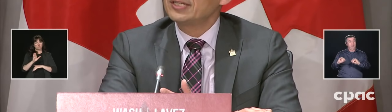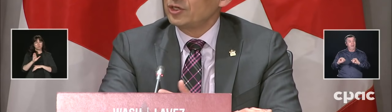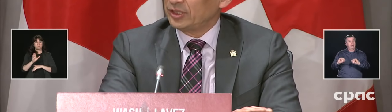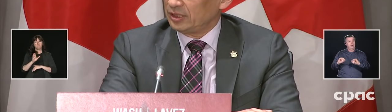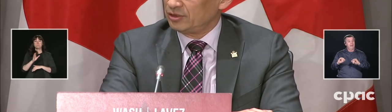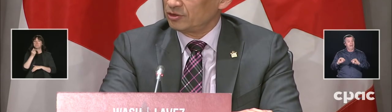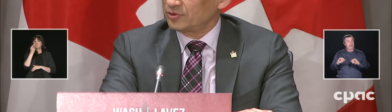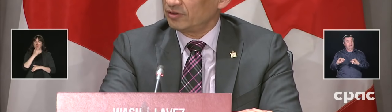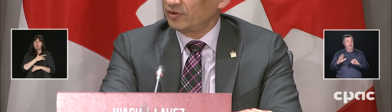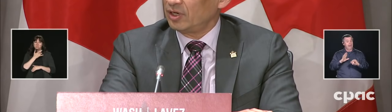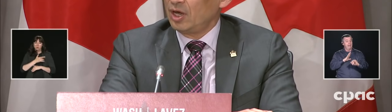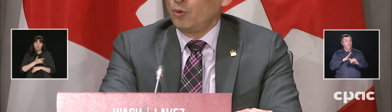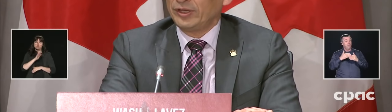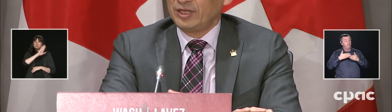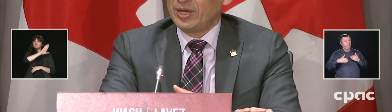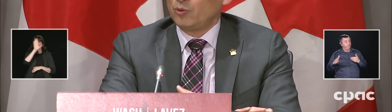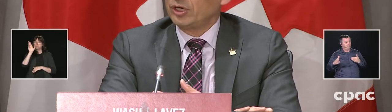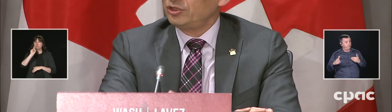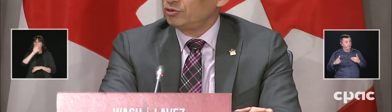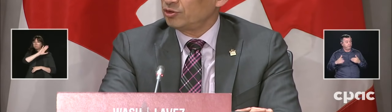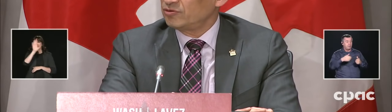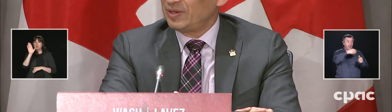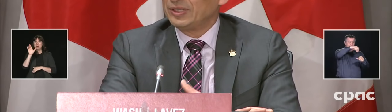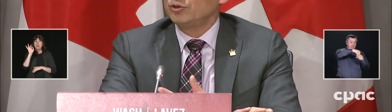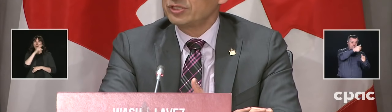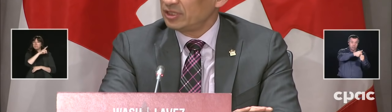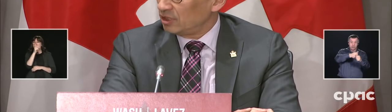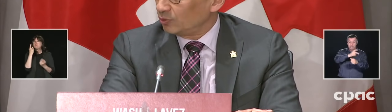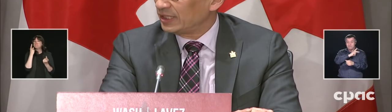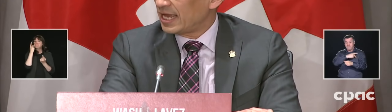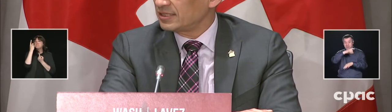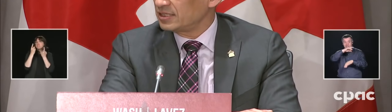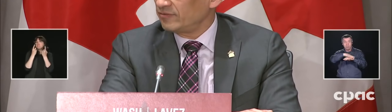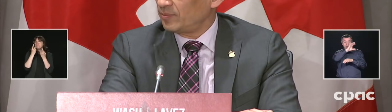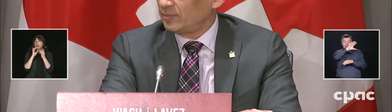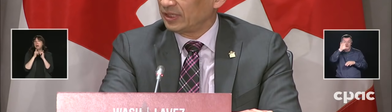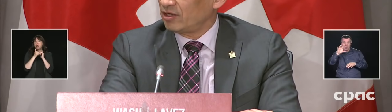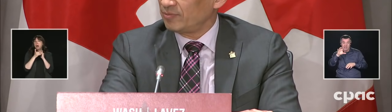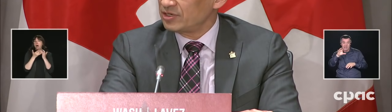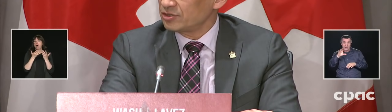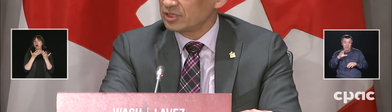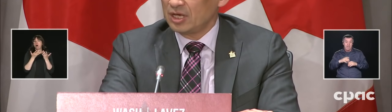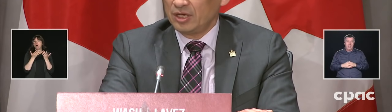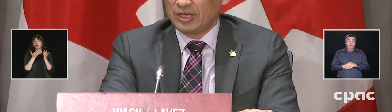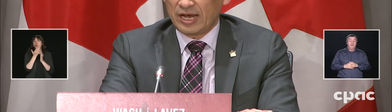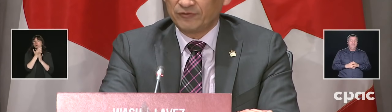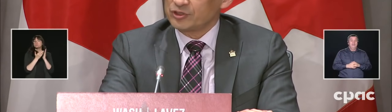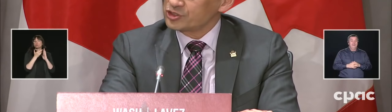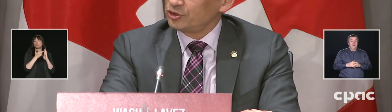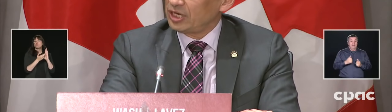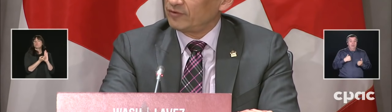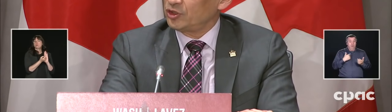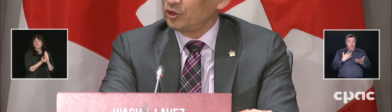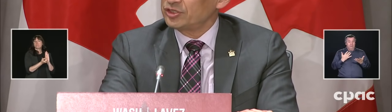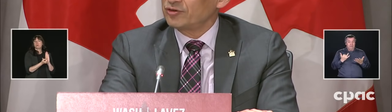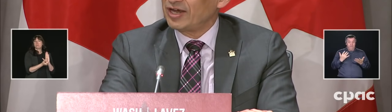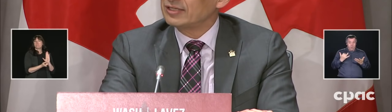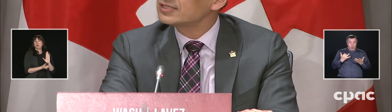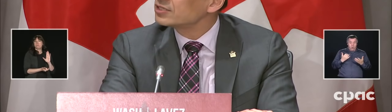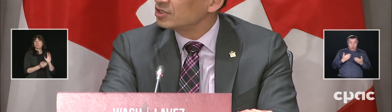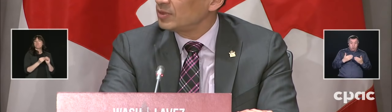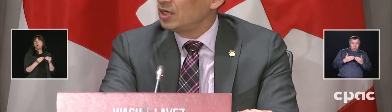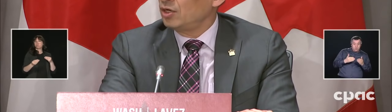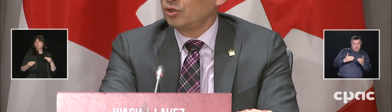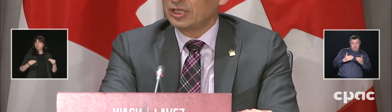they're considering in terms of what they might want to do in terms of maybe loosening or relaxing some of the public health measures, you have to assure you have a good